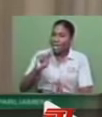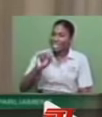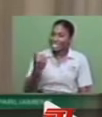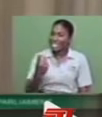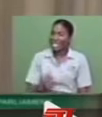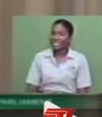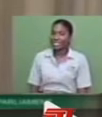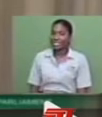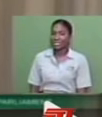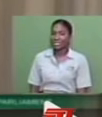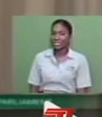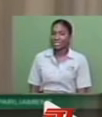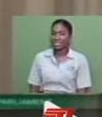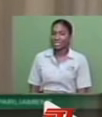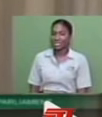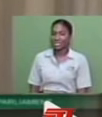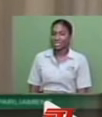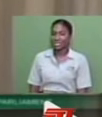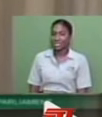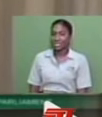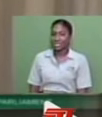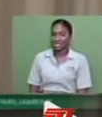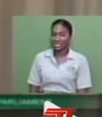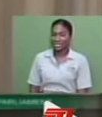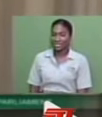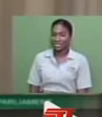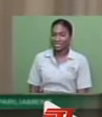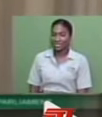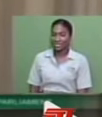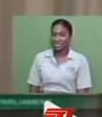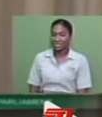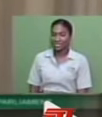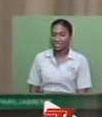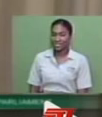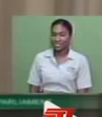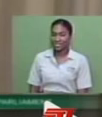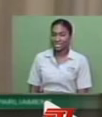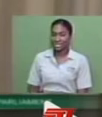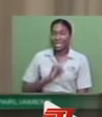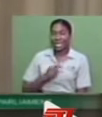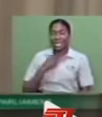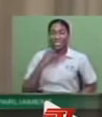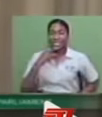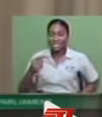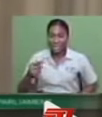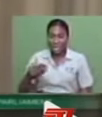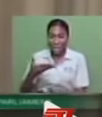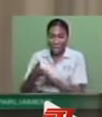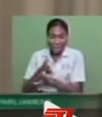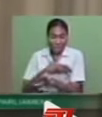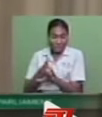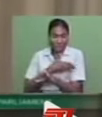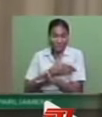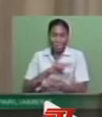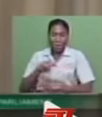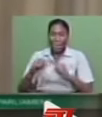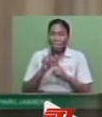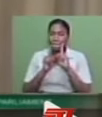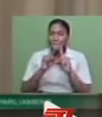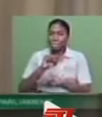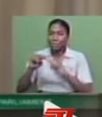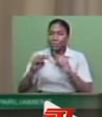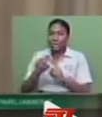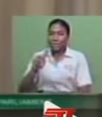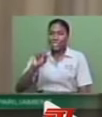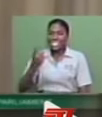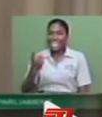yourself into prosperity. You can't. As I said before when we were talking about revenues from tax and so on, in spite of all